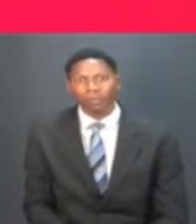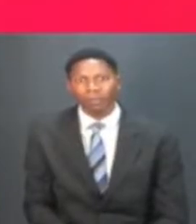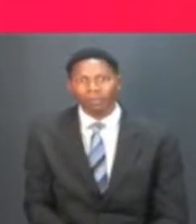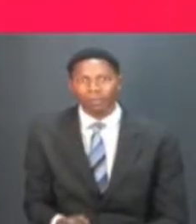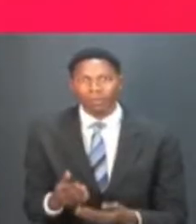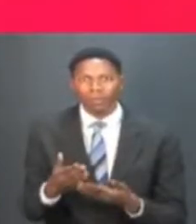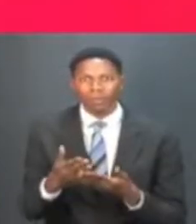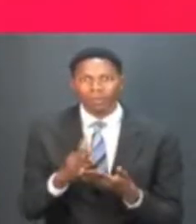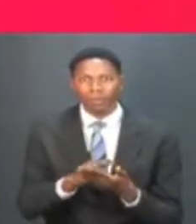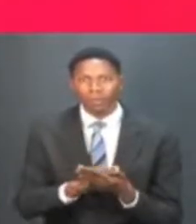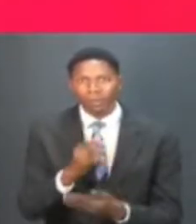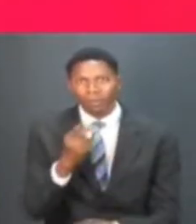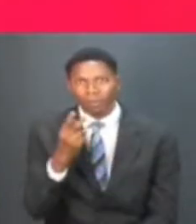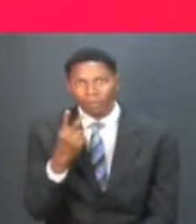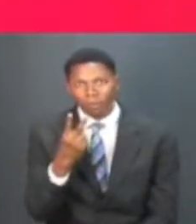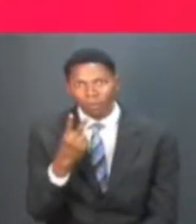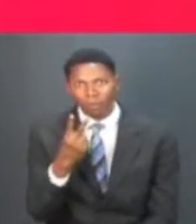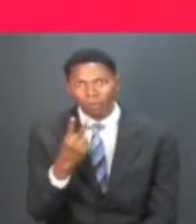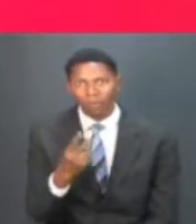Page 2.